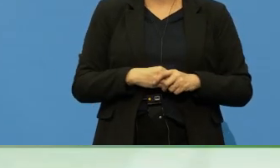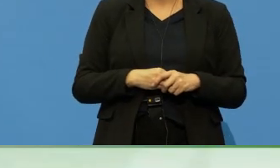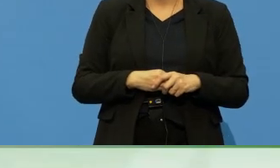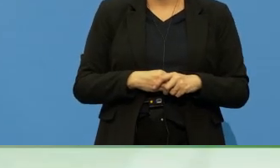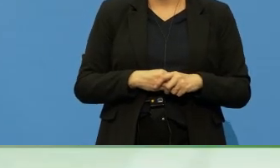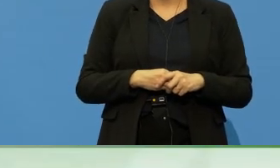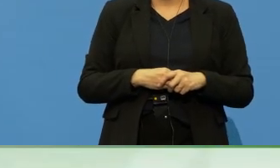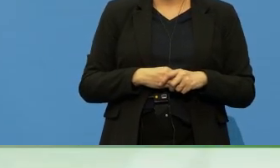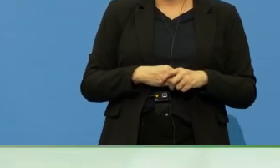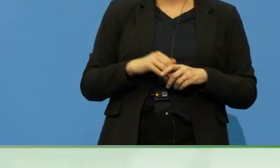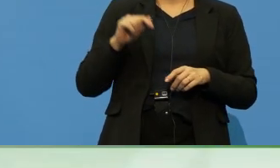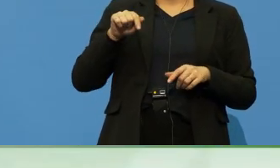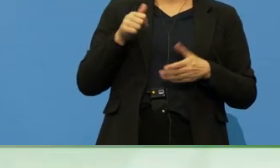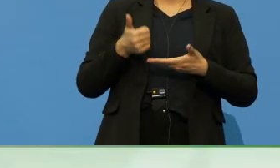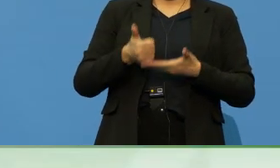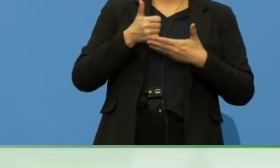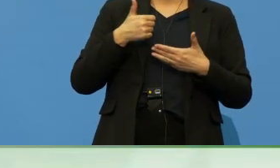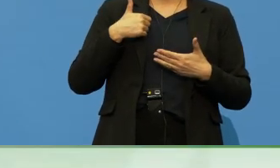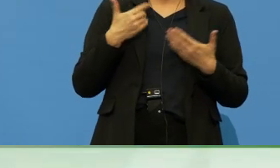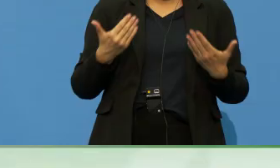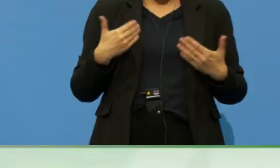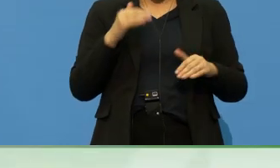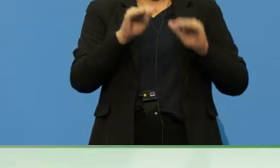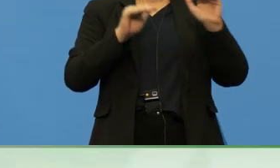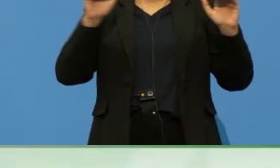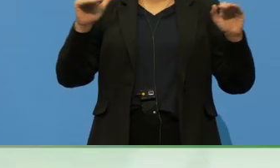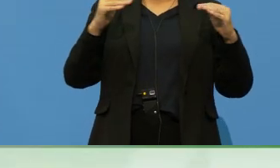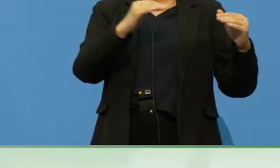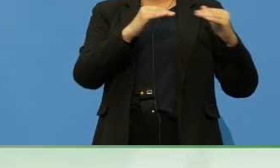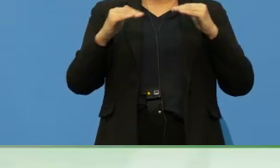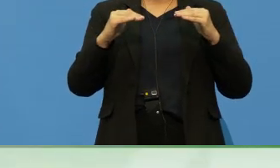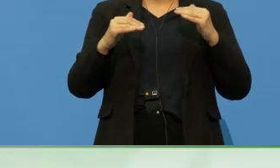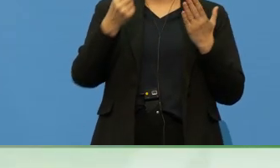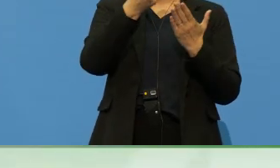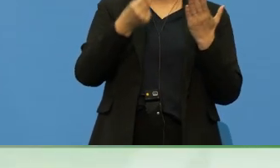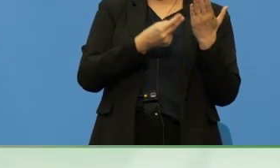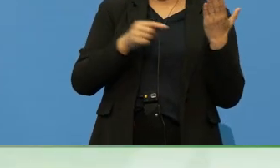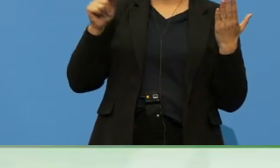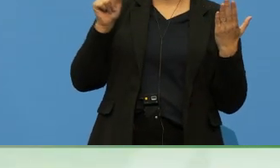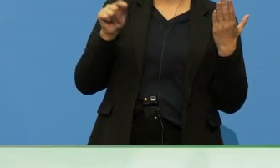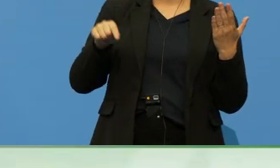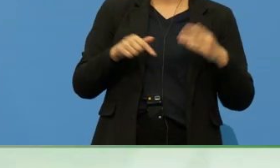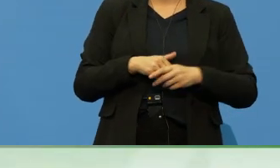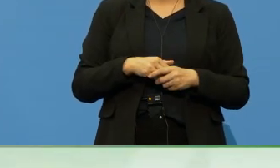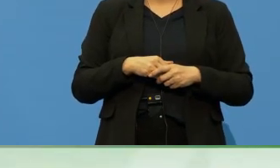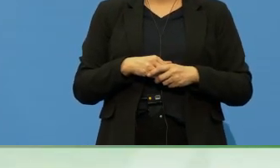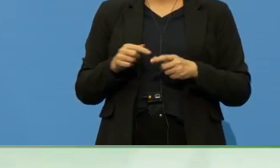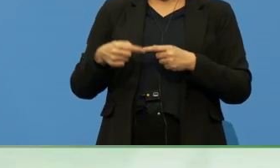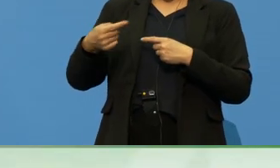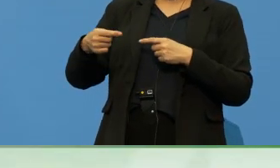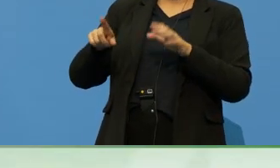universal design opportunities. And the idea of the Universal Design Center that we will launch in June is really